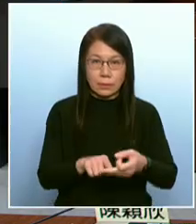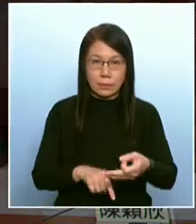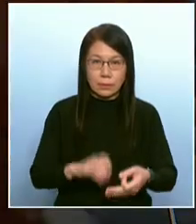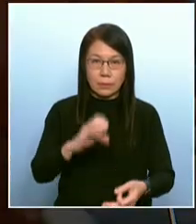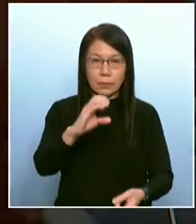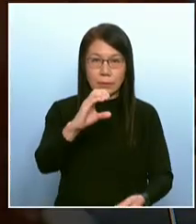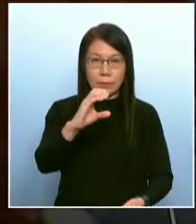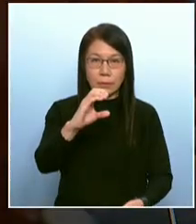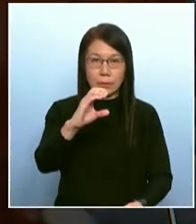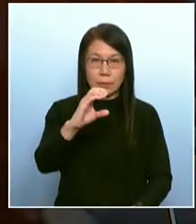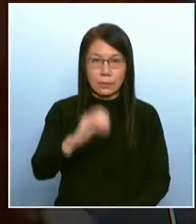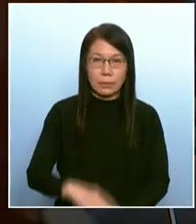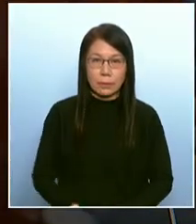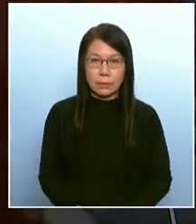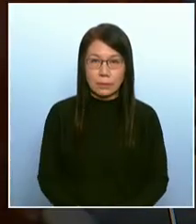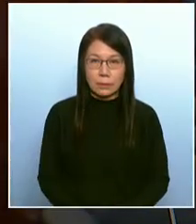Ronick Chan.